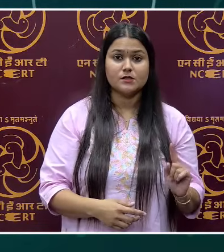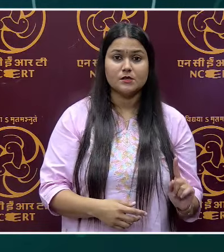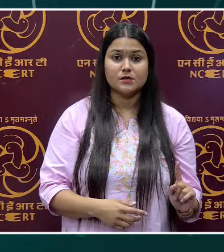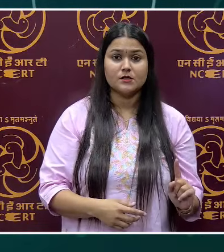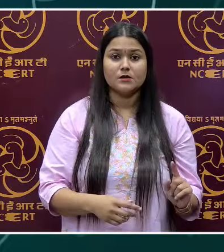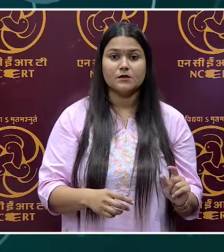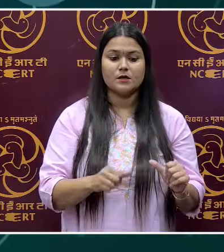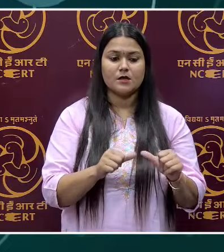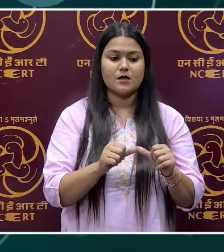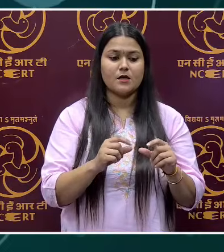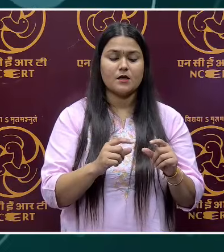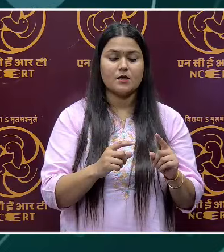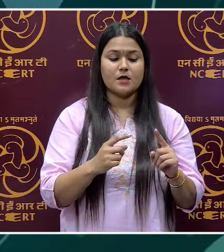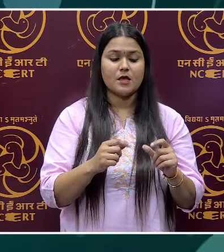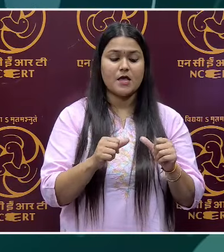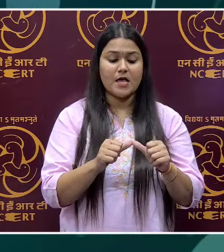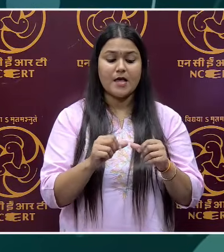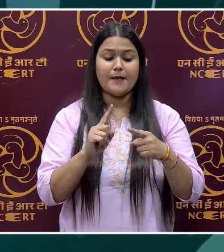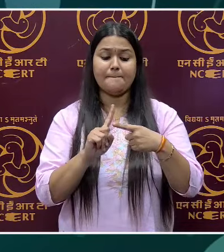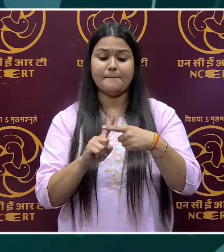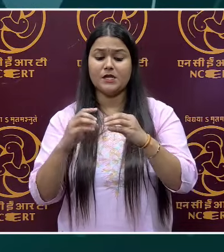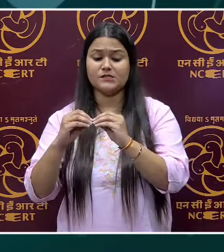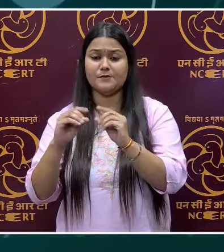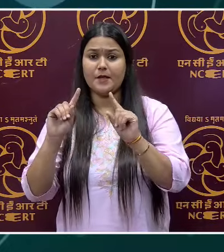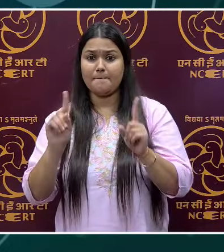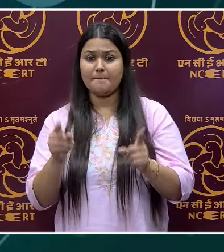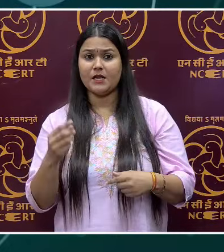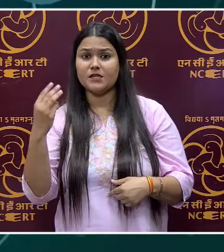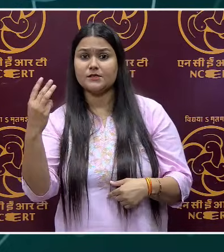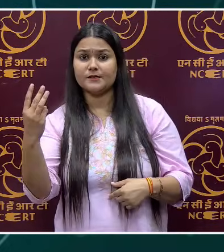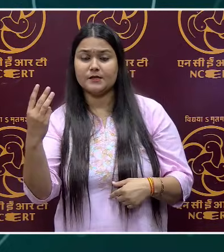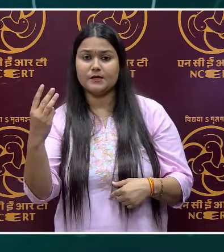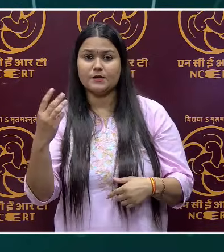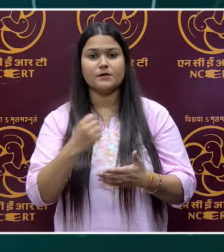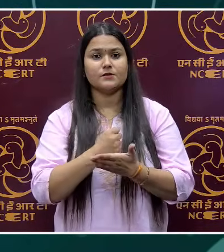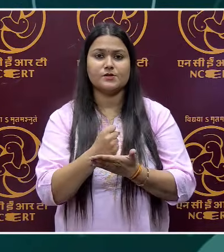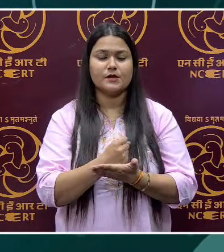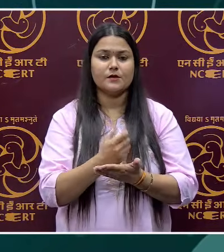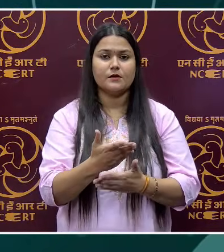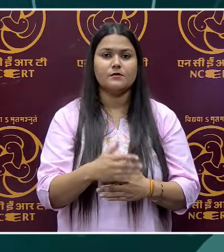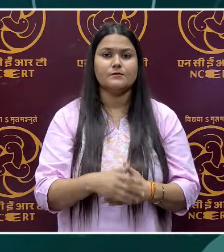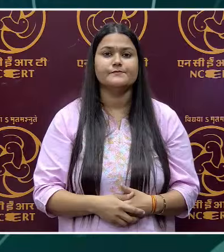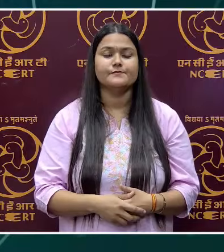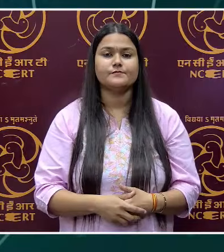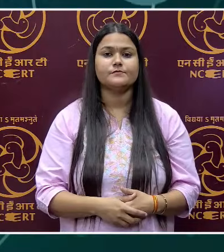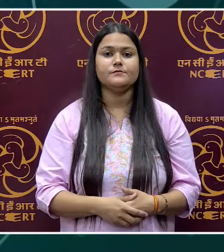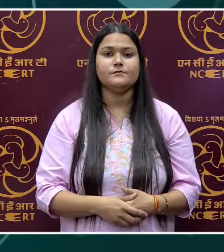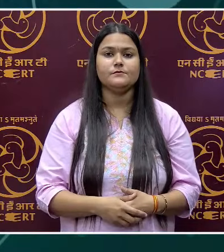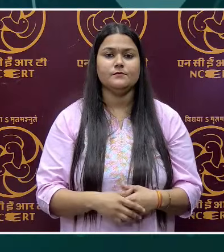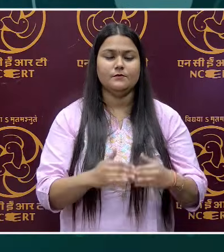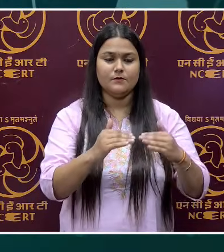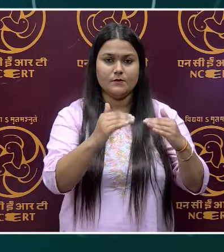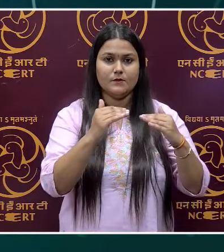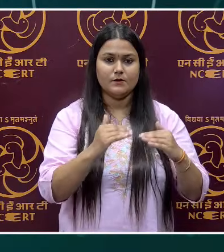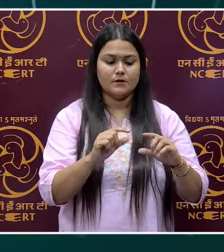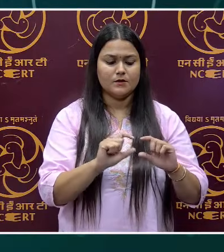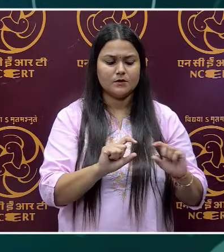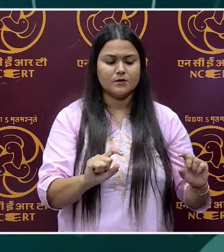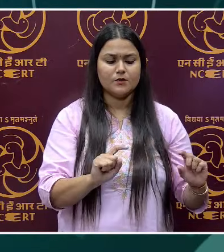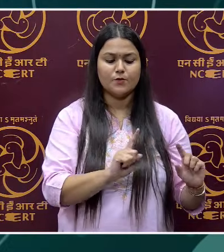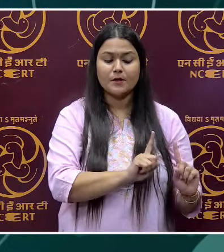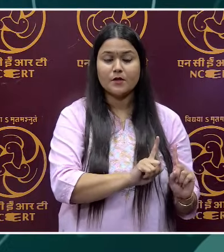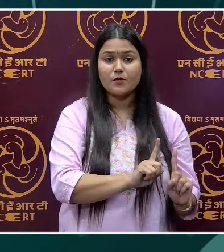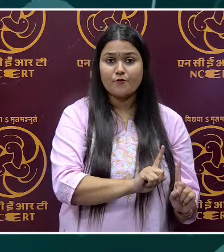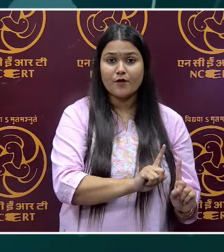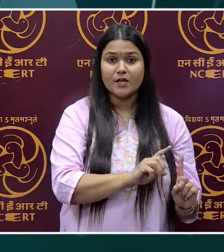plus b power 3. Now let us try for it, a plus b power 3. We will go to third row.